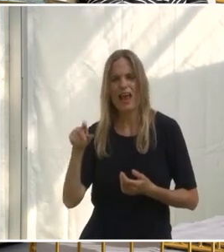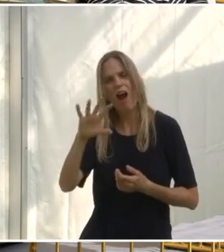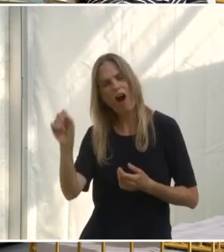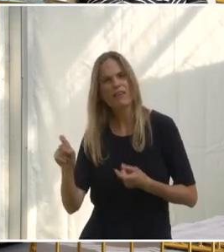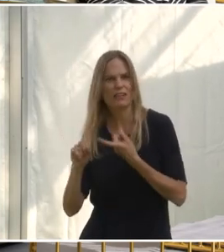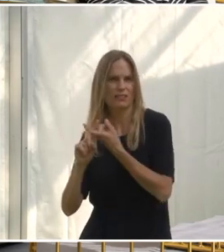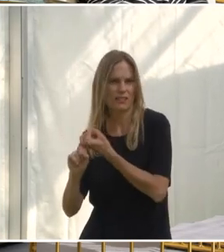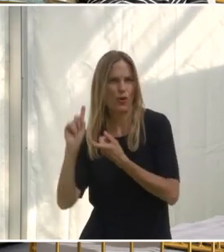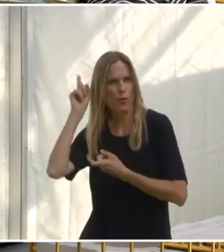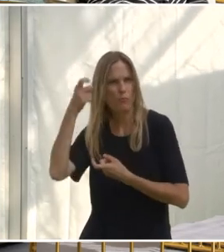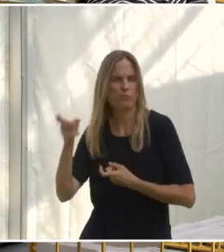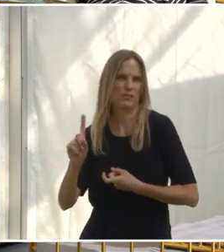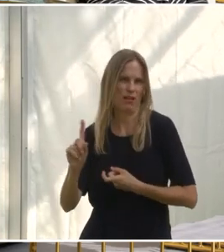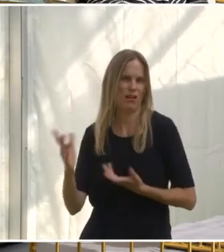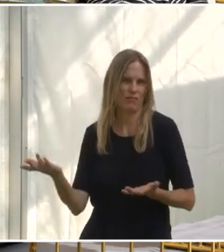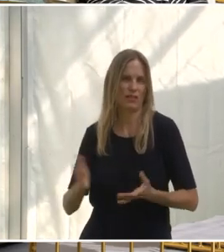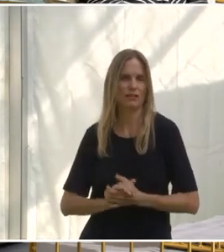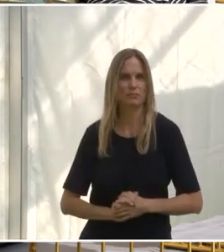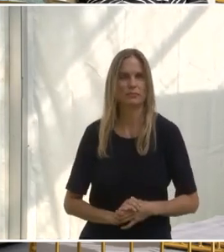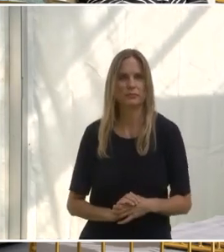countries, and especially maybe in the more rural areas?